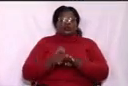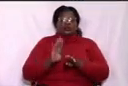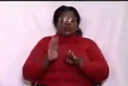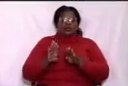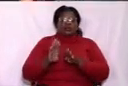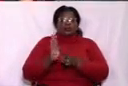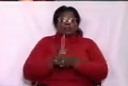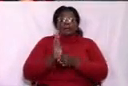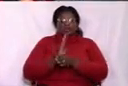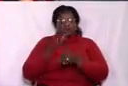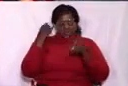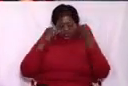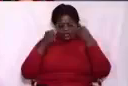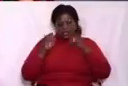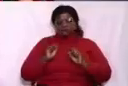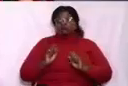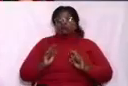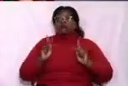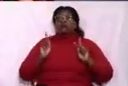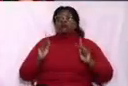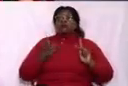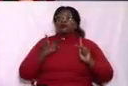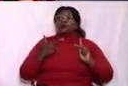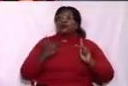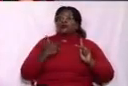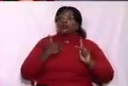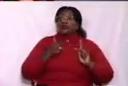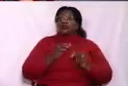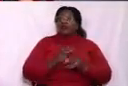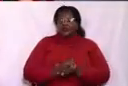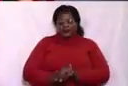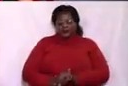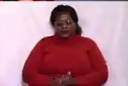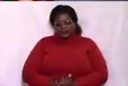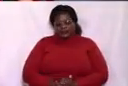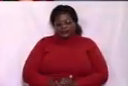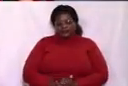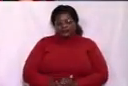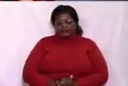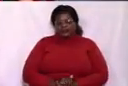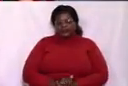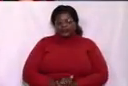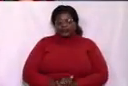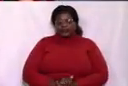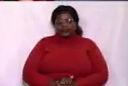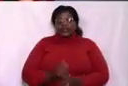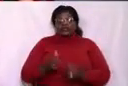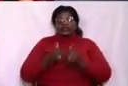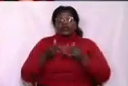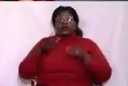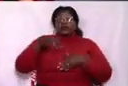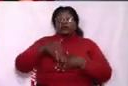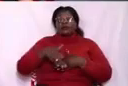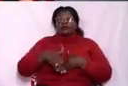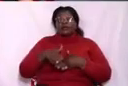idea. So yeah, thank you, thumbs Dave. up to you. Great. Now, Startup Namibia